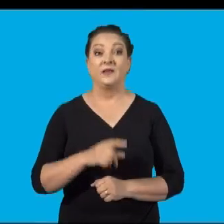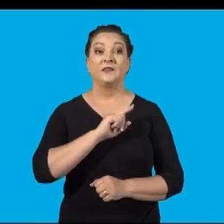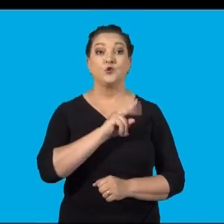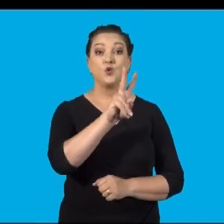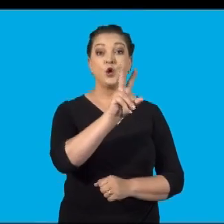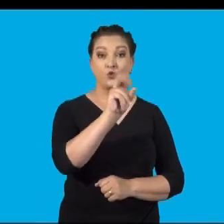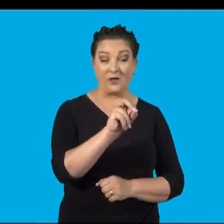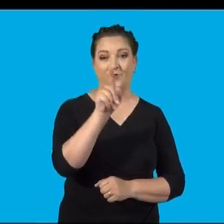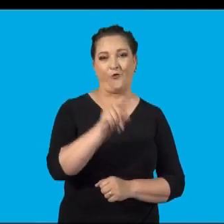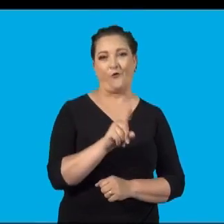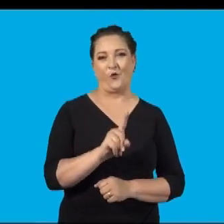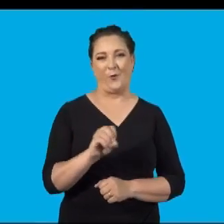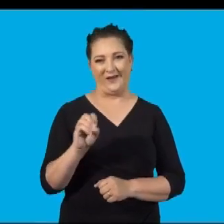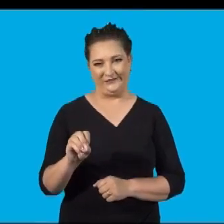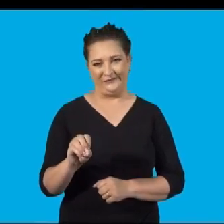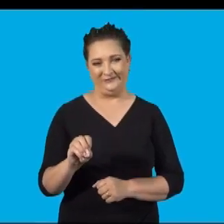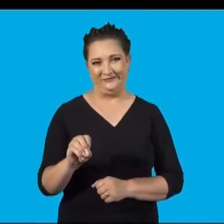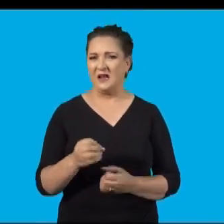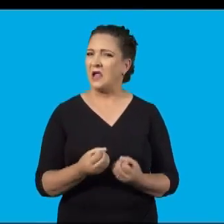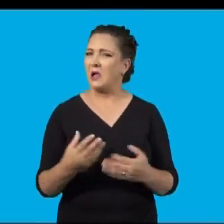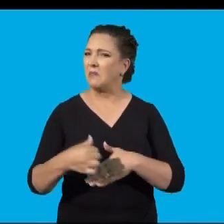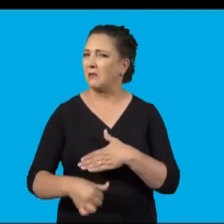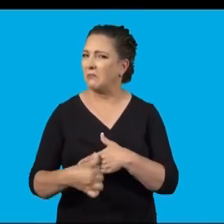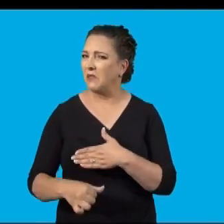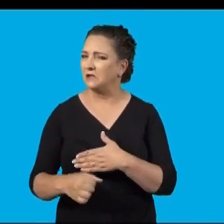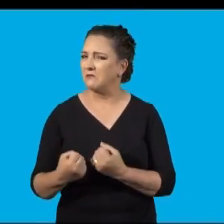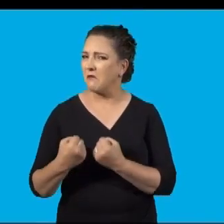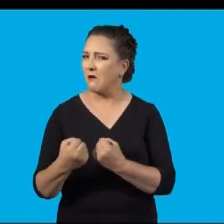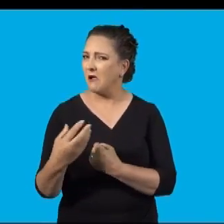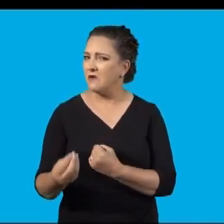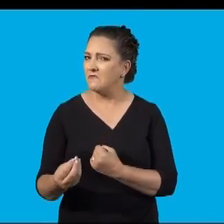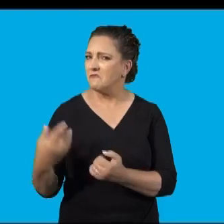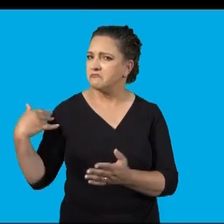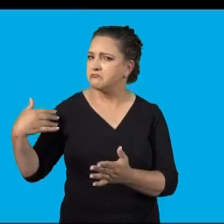20 over 100. Then, for how many months did I